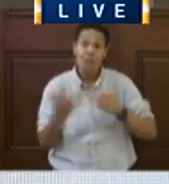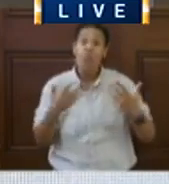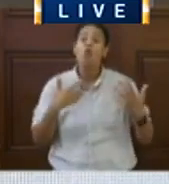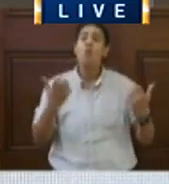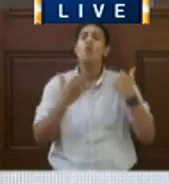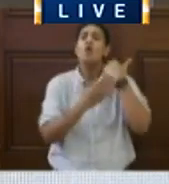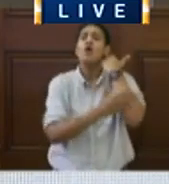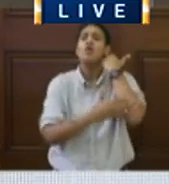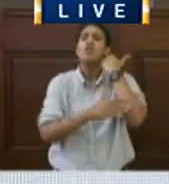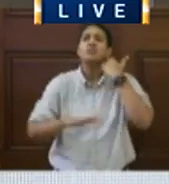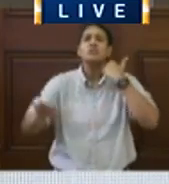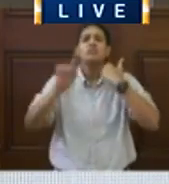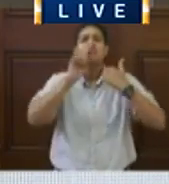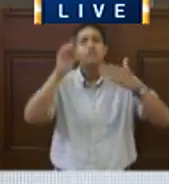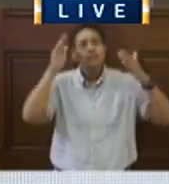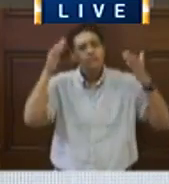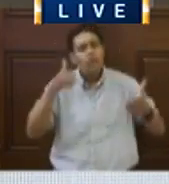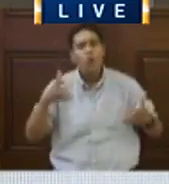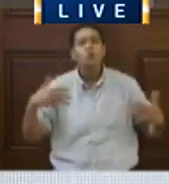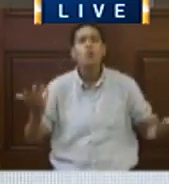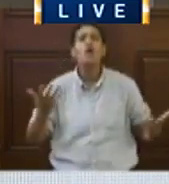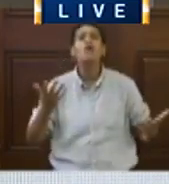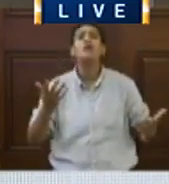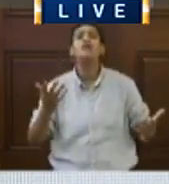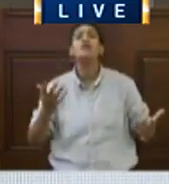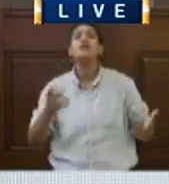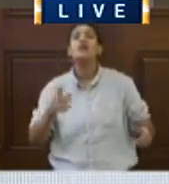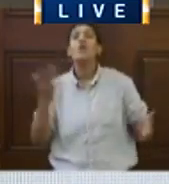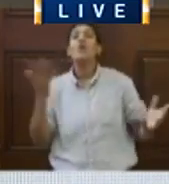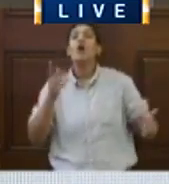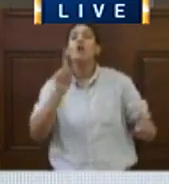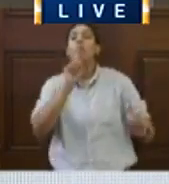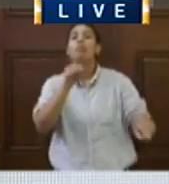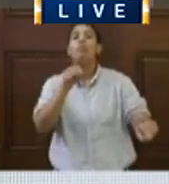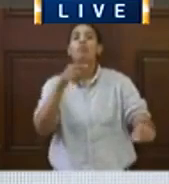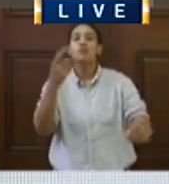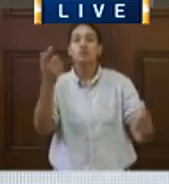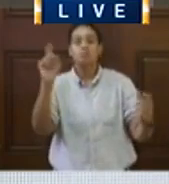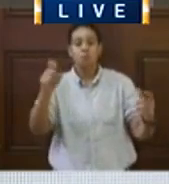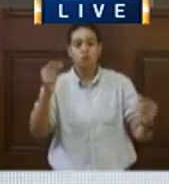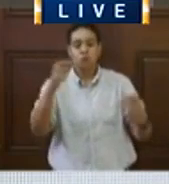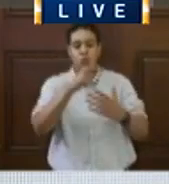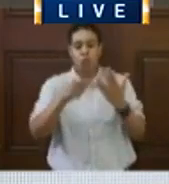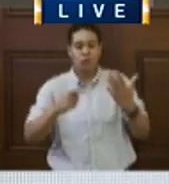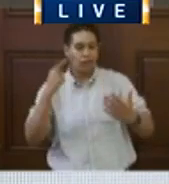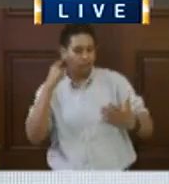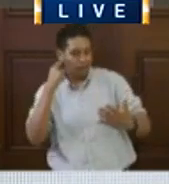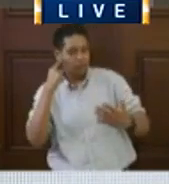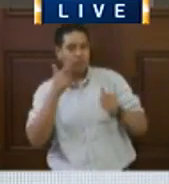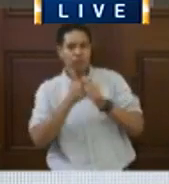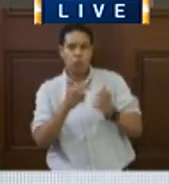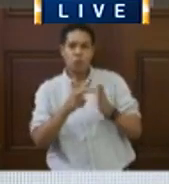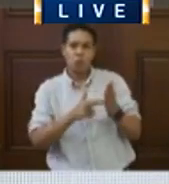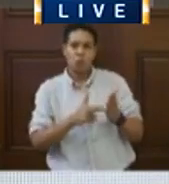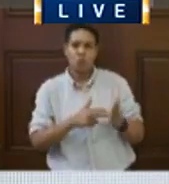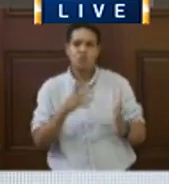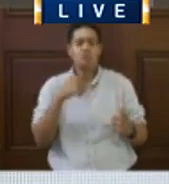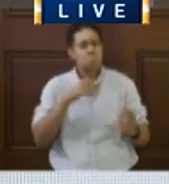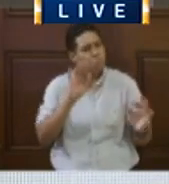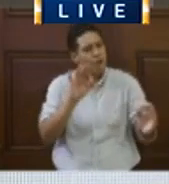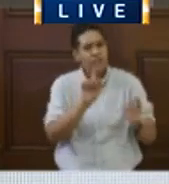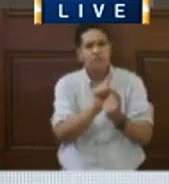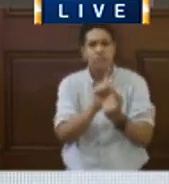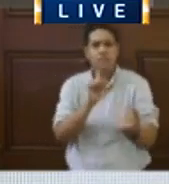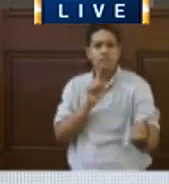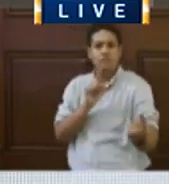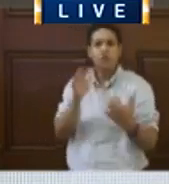focus on are the orders that we have already given. Let's perfect those. Let's perfect the social distancing.